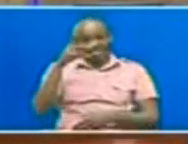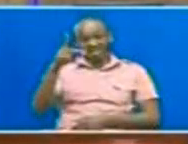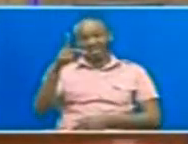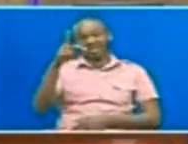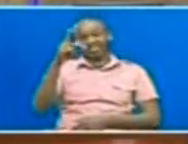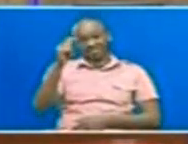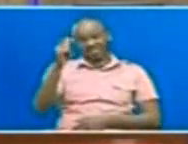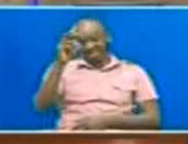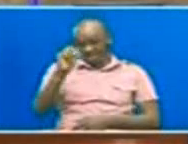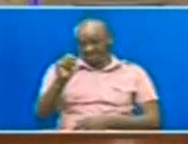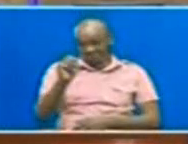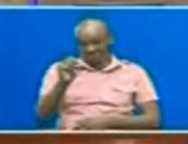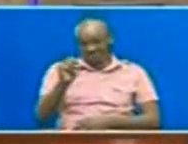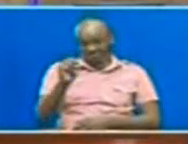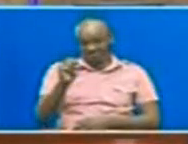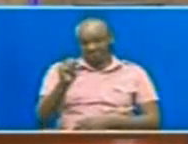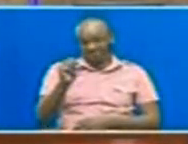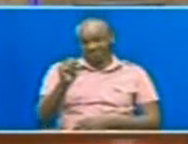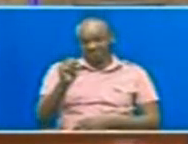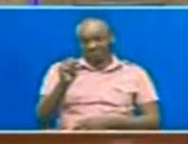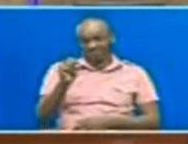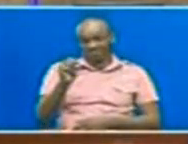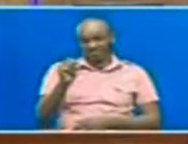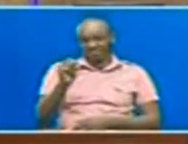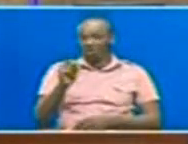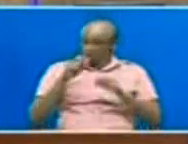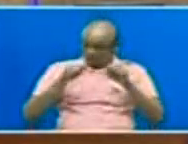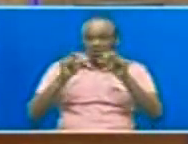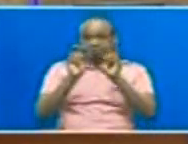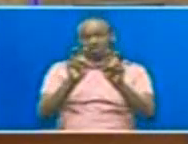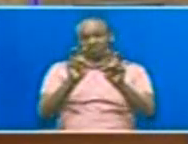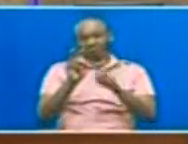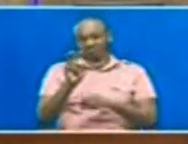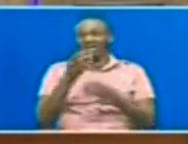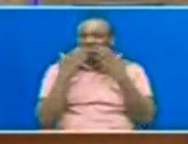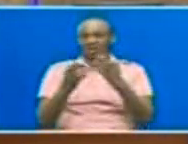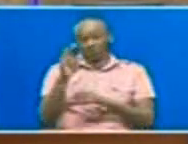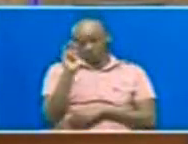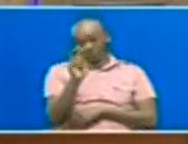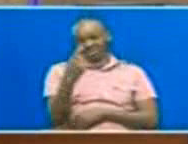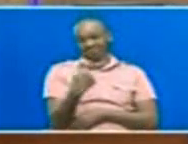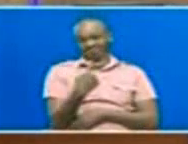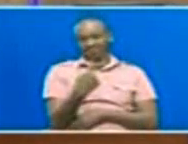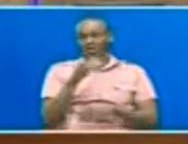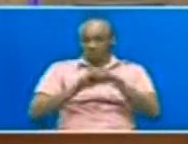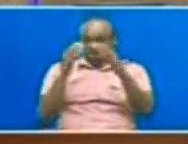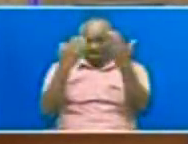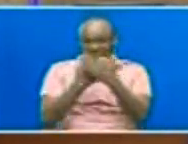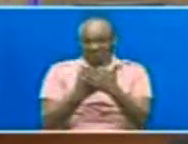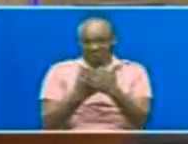Kenya's television network, KTN. Keep watching, and thanks for watching. Good